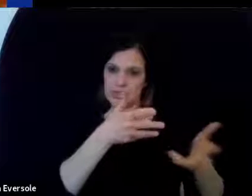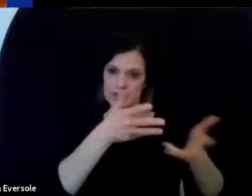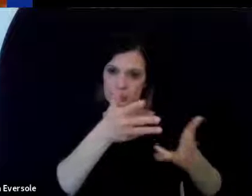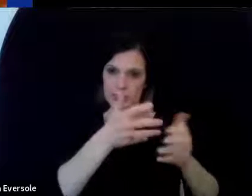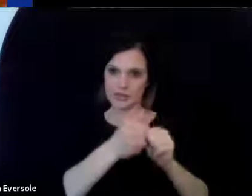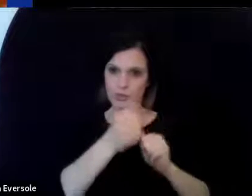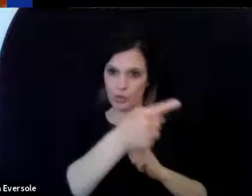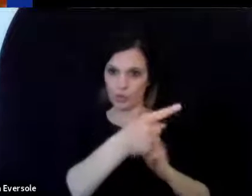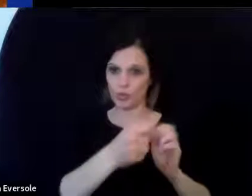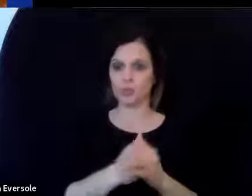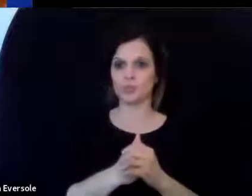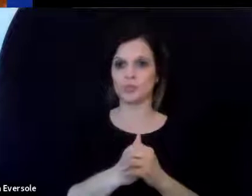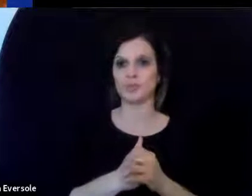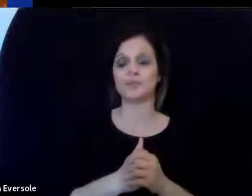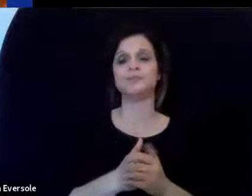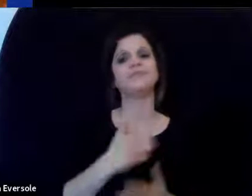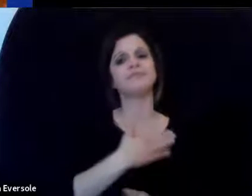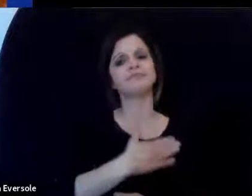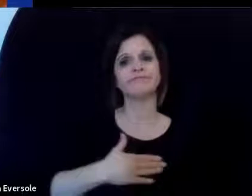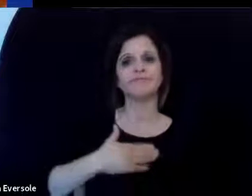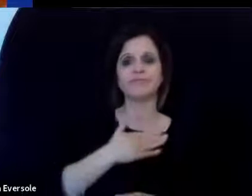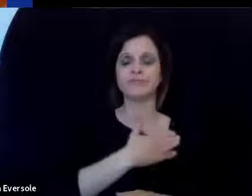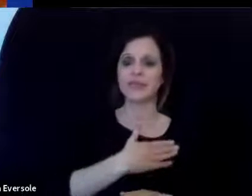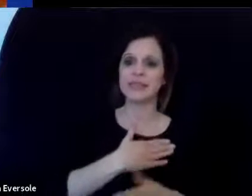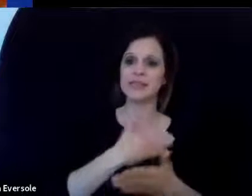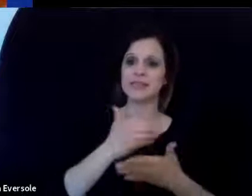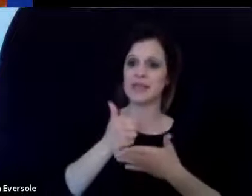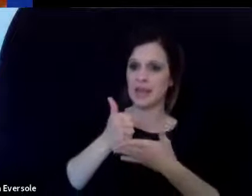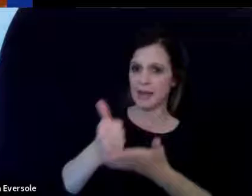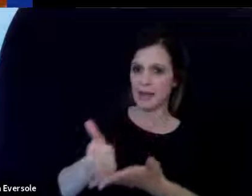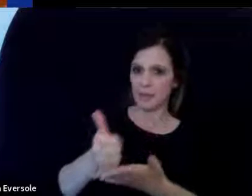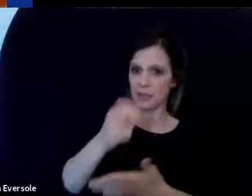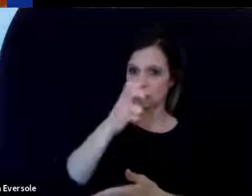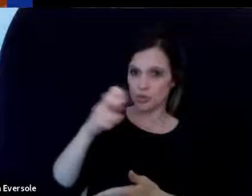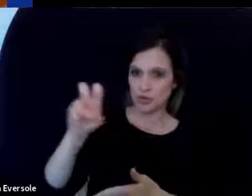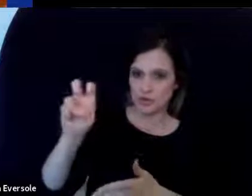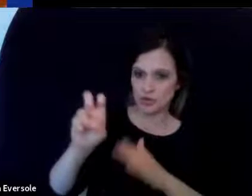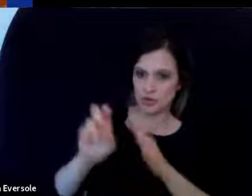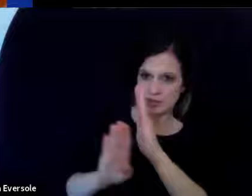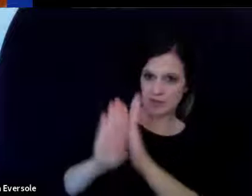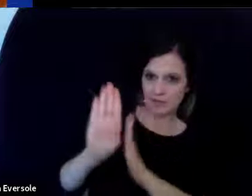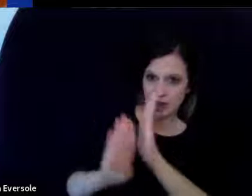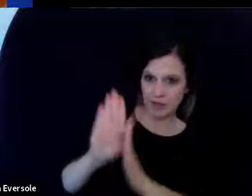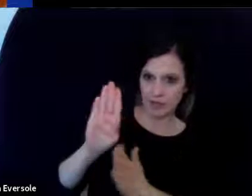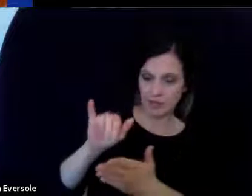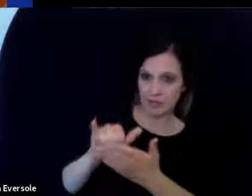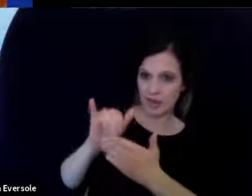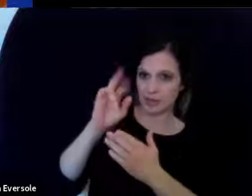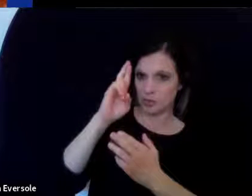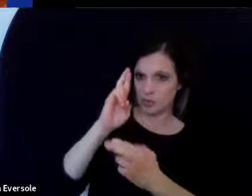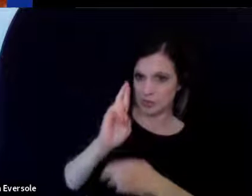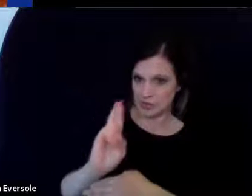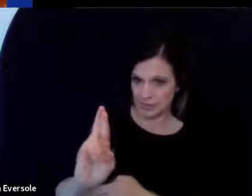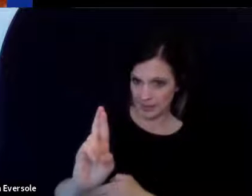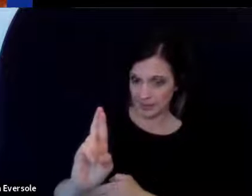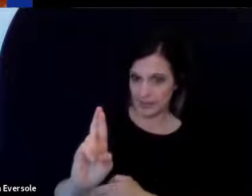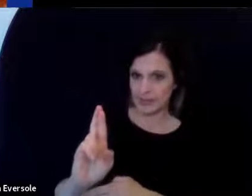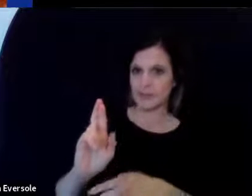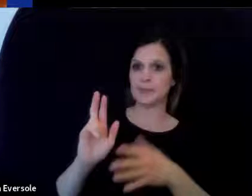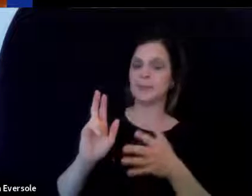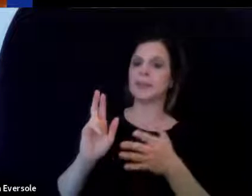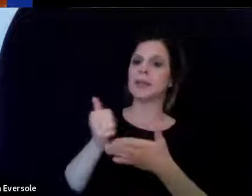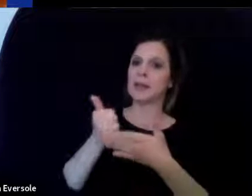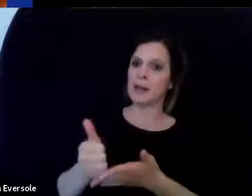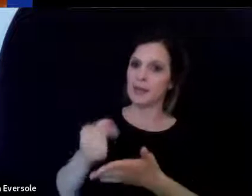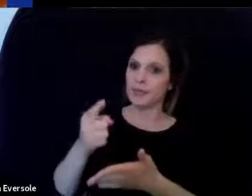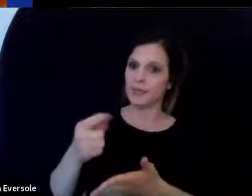yourself time to build those transitions and build those routines in a way that's respectful to them gaining